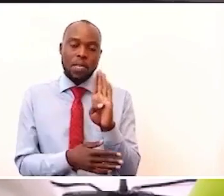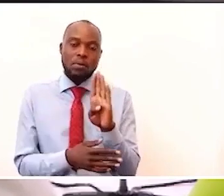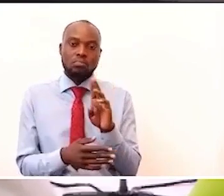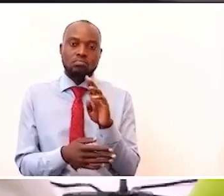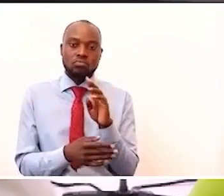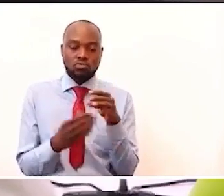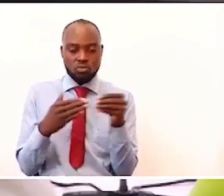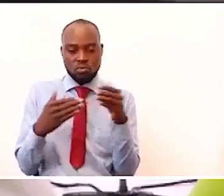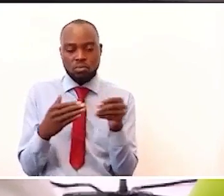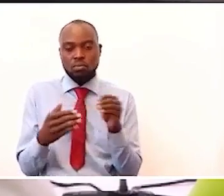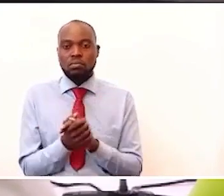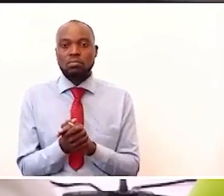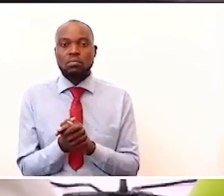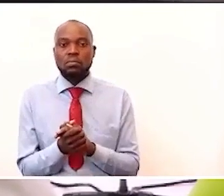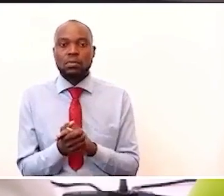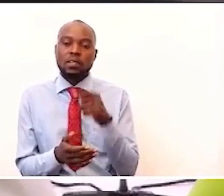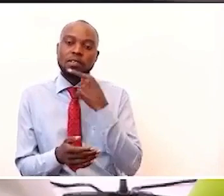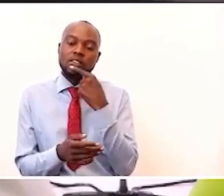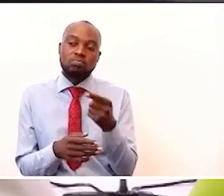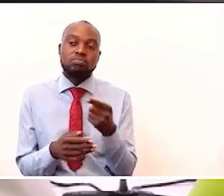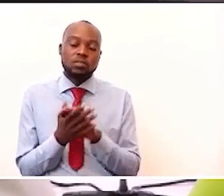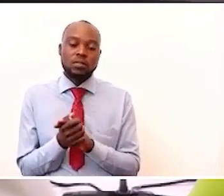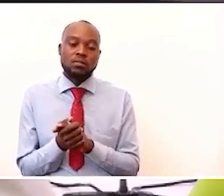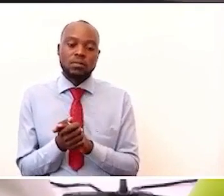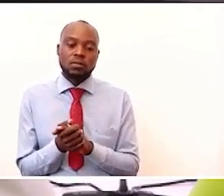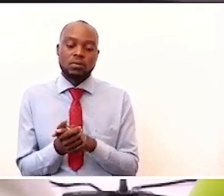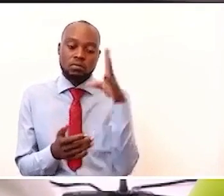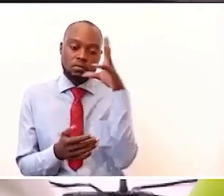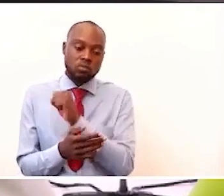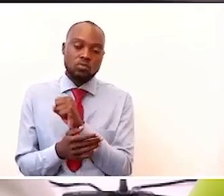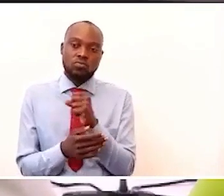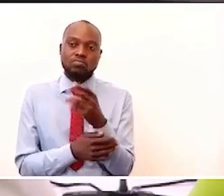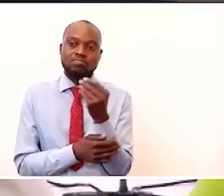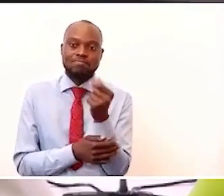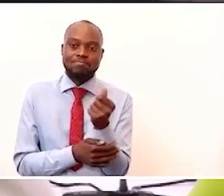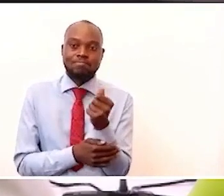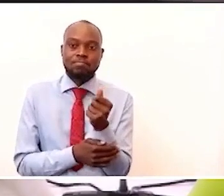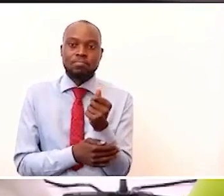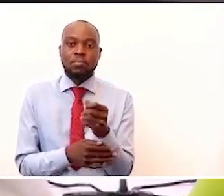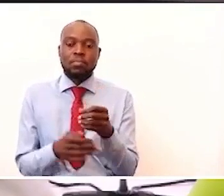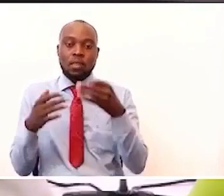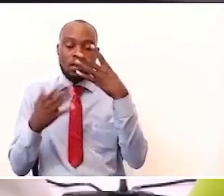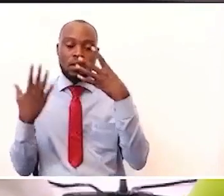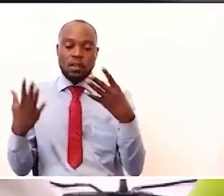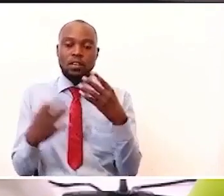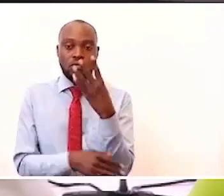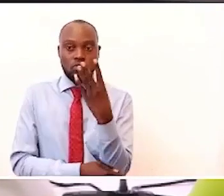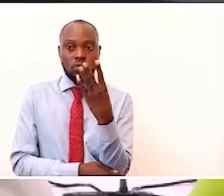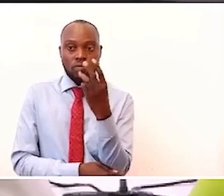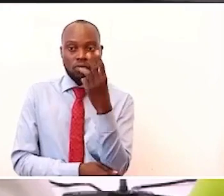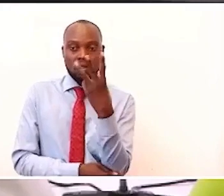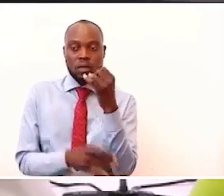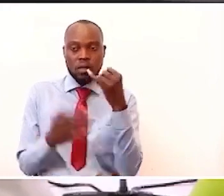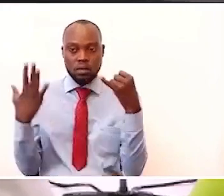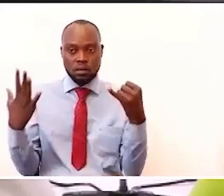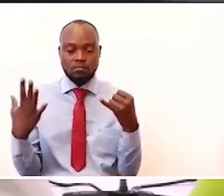UNCTAD and so on reported to us that what we lost in illicit financial flows was $836 billion. So I think those figures should be